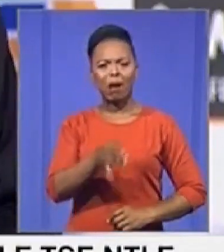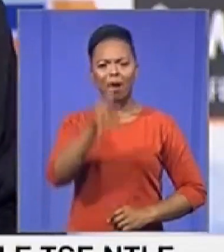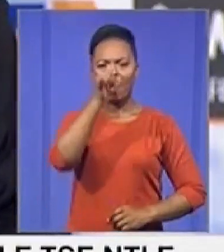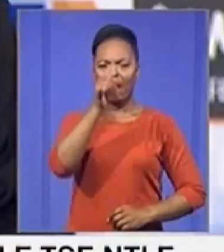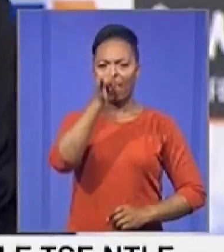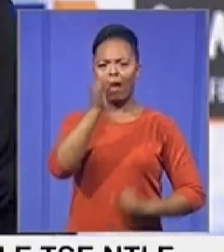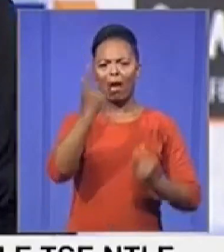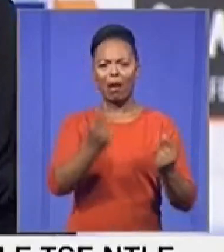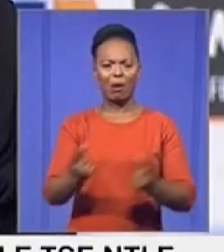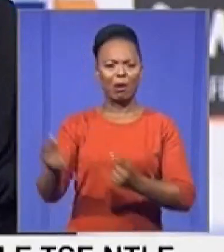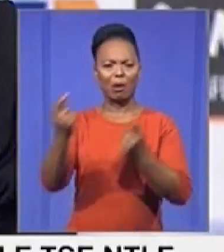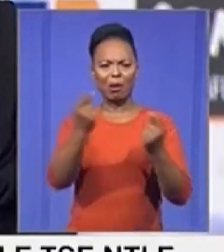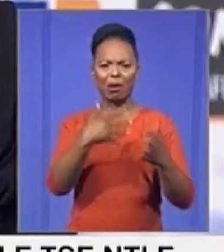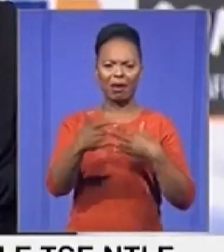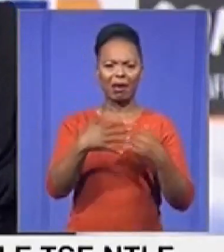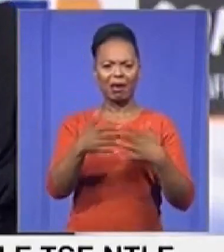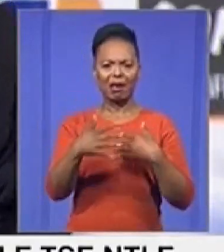ntho e ba e ratang.